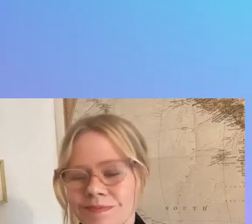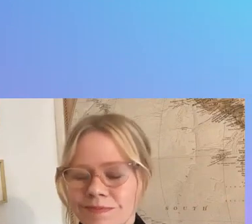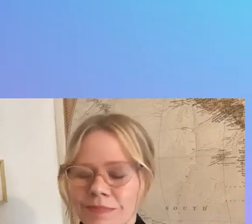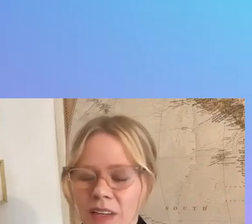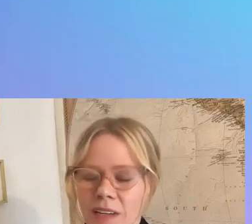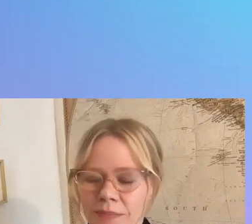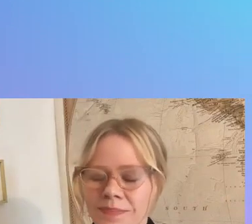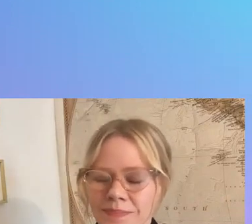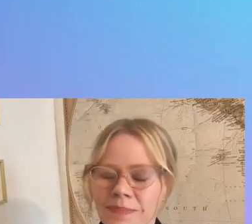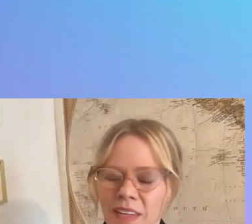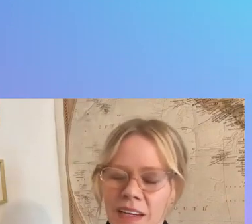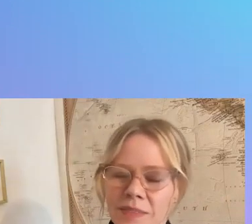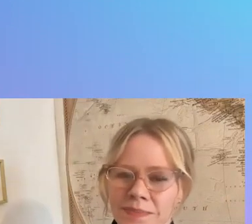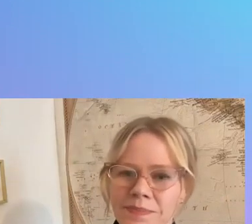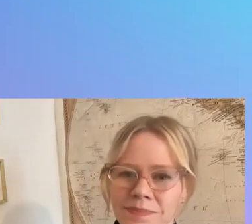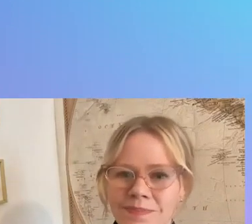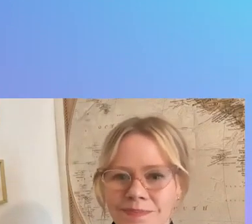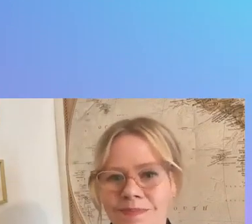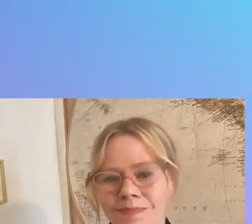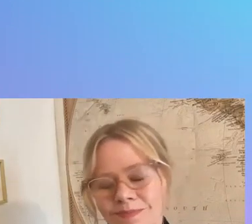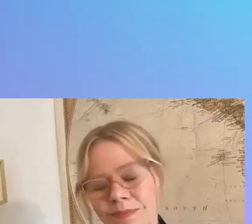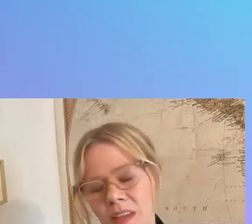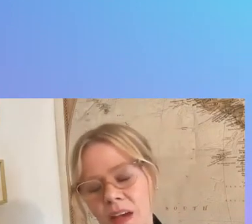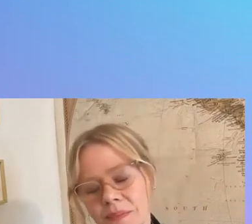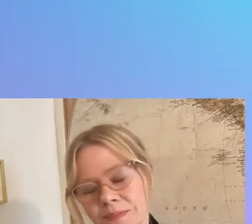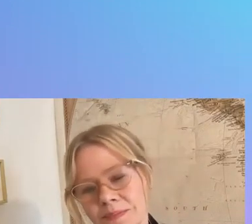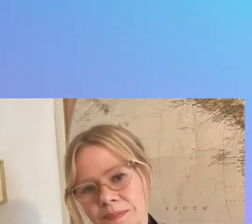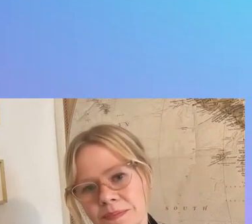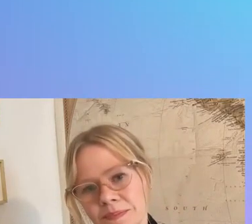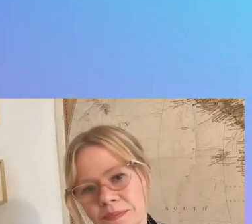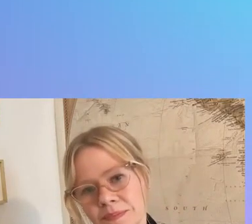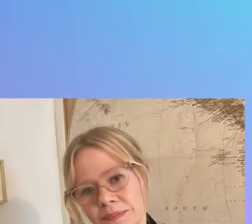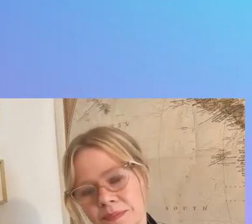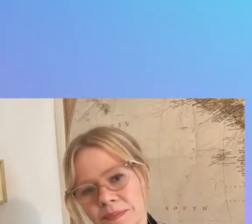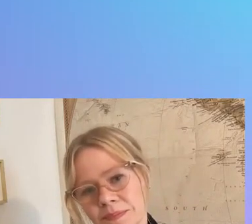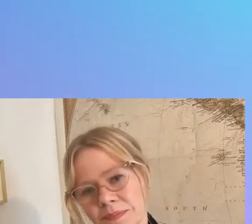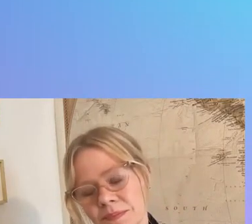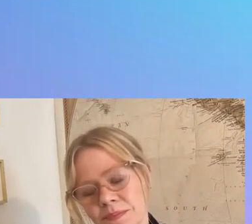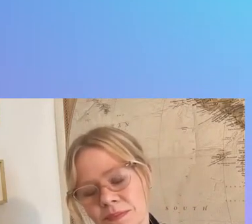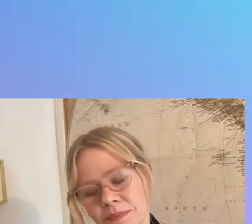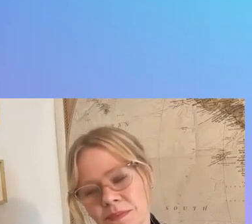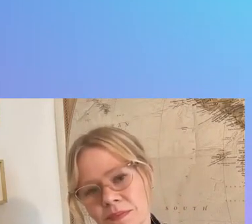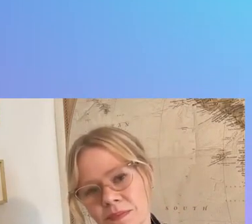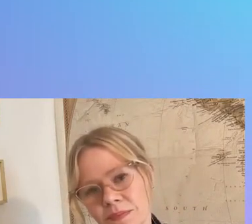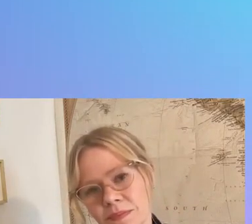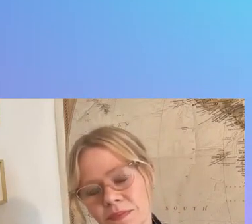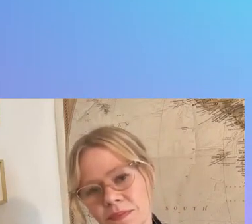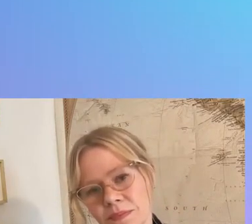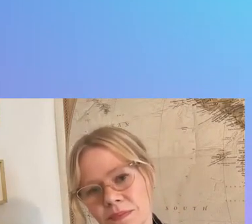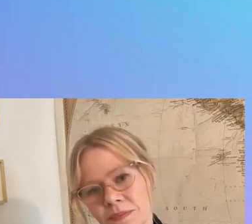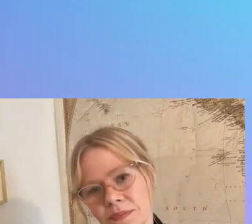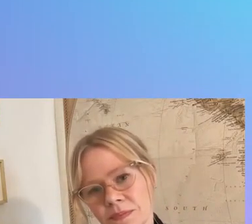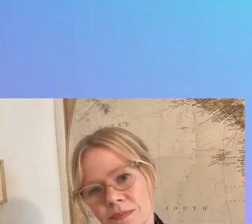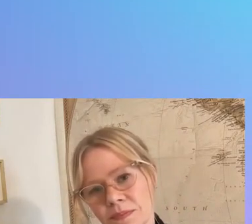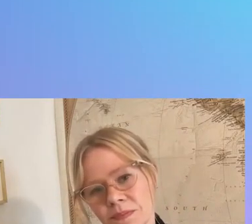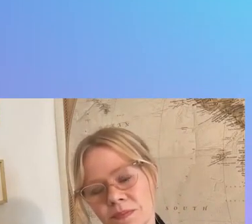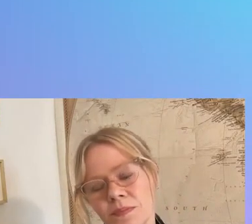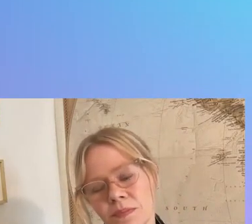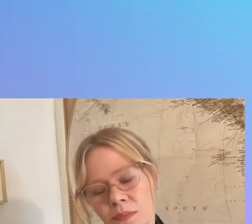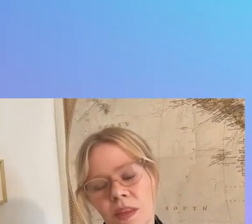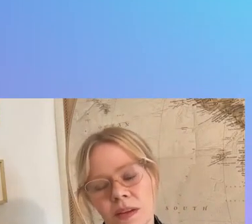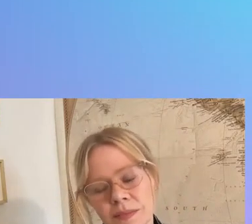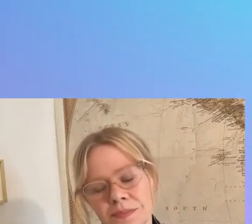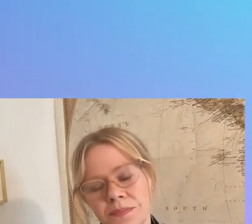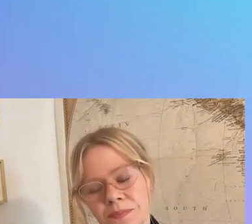two senses, say it's hearing and sight. Have you experienced, or have you seen students go outside that and